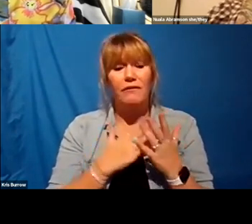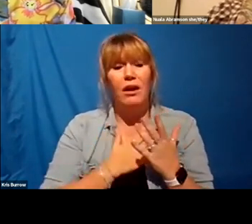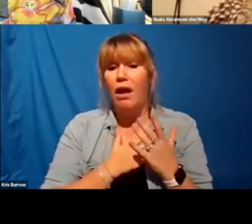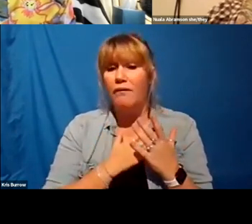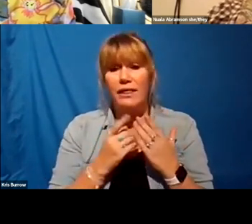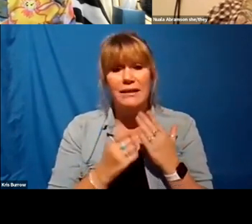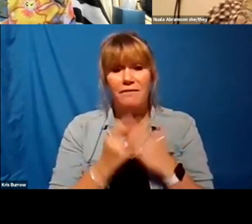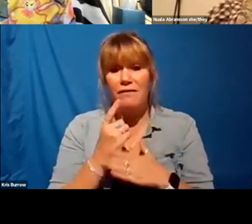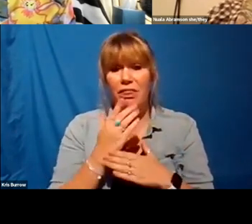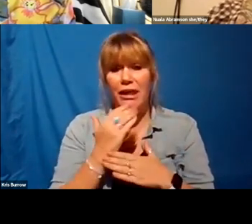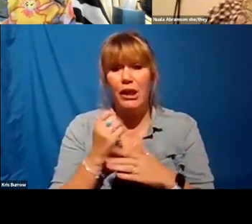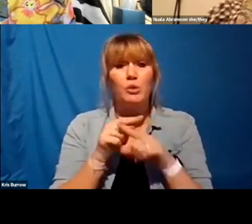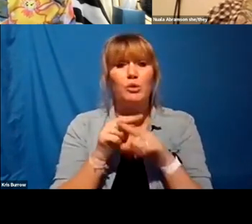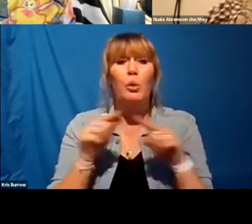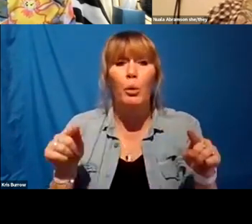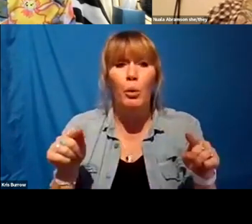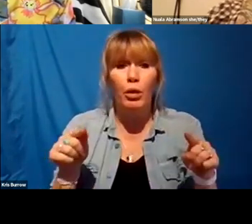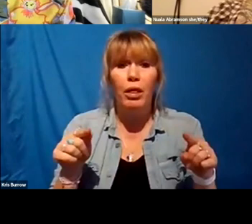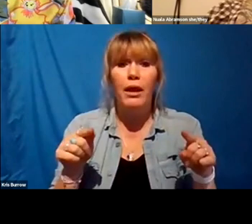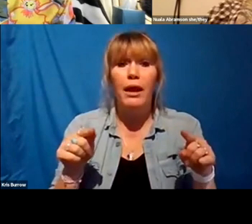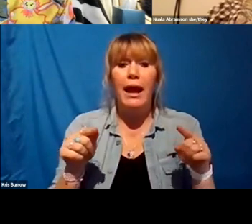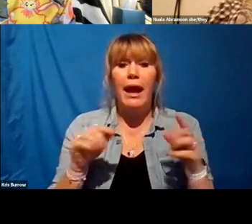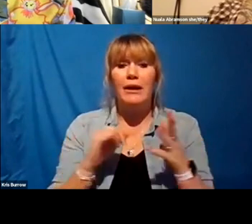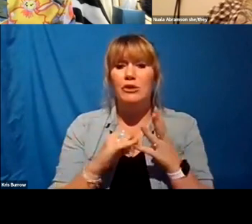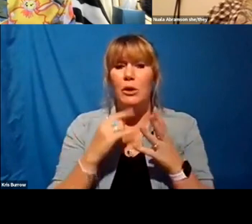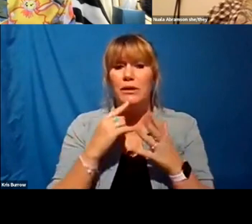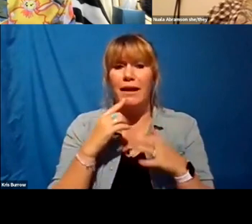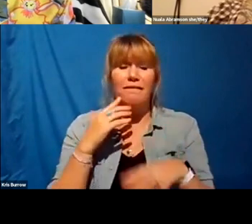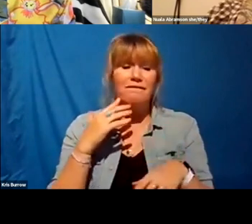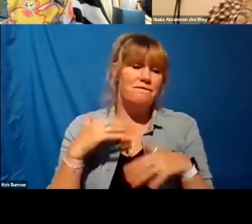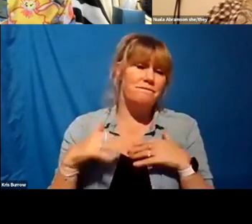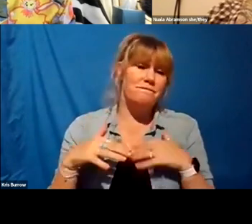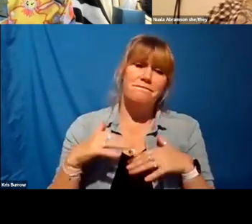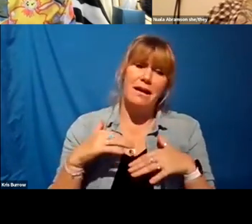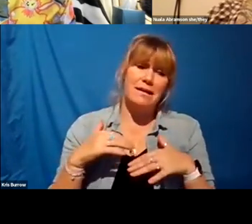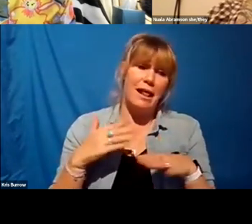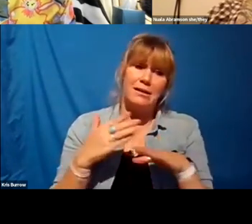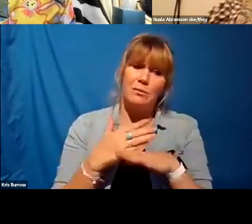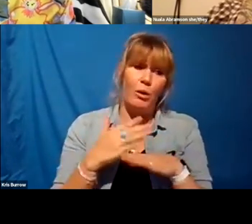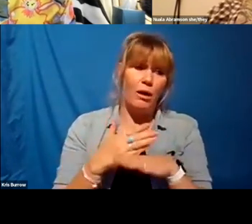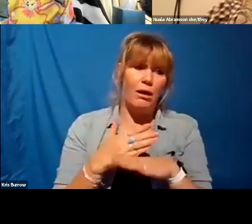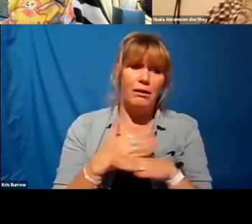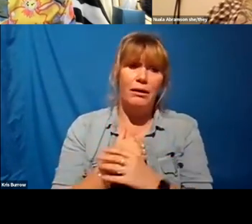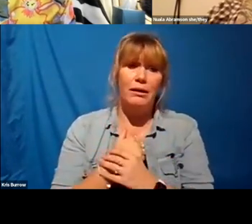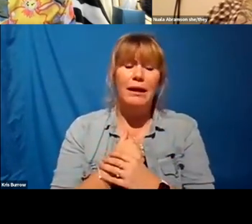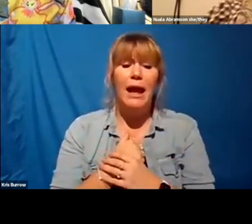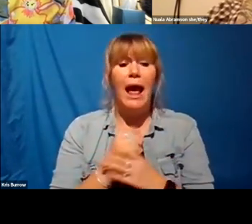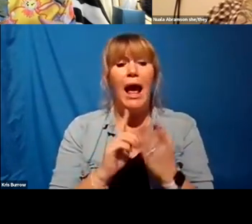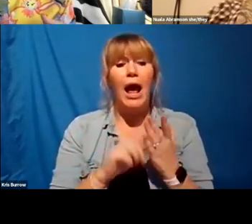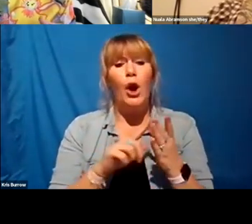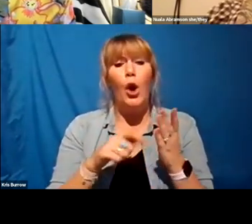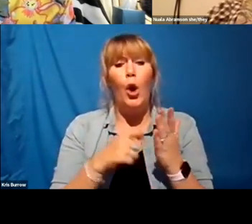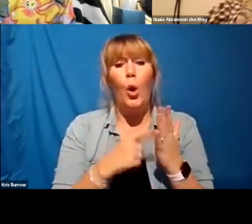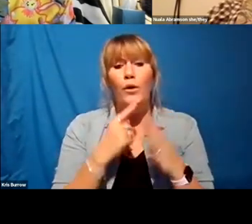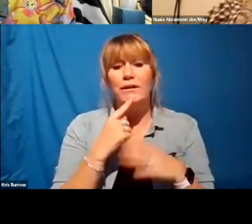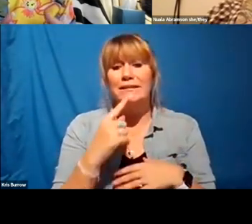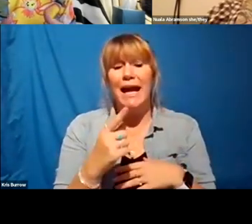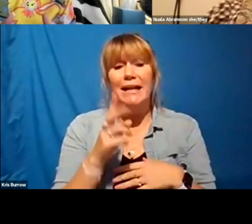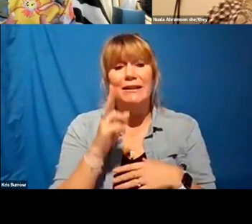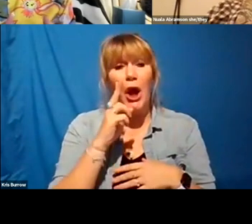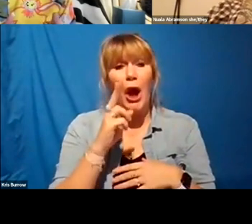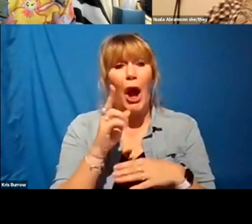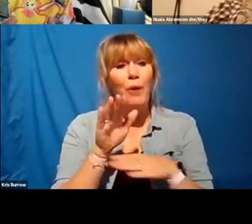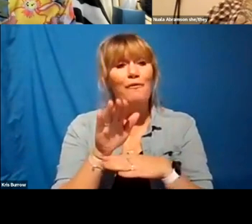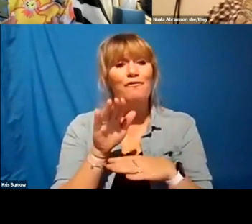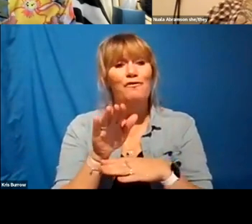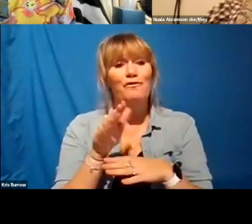thanks to you all. And Sonia says, fascinating work, love it. And Laura says, I look forward to seeing